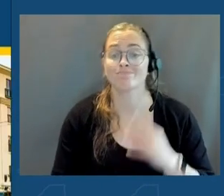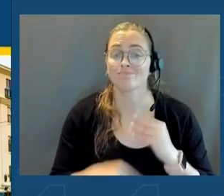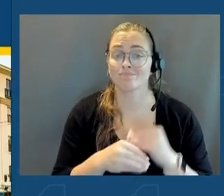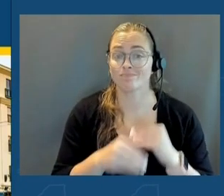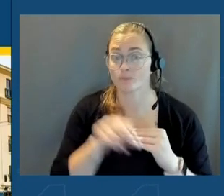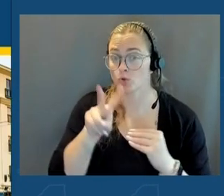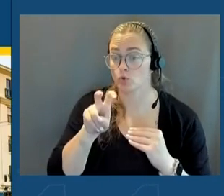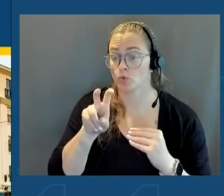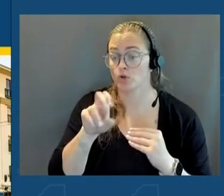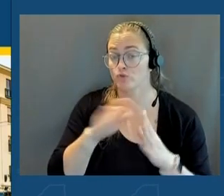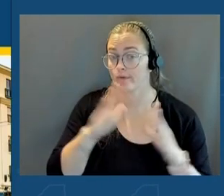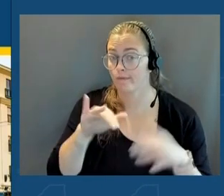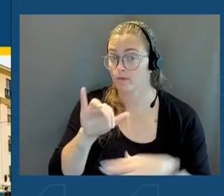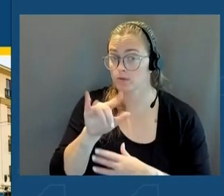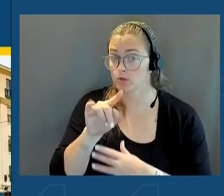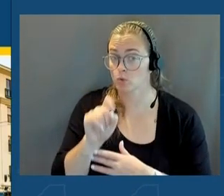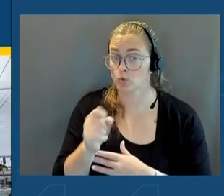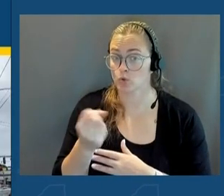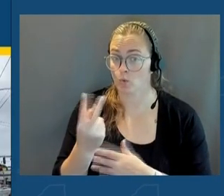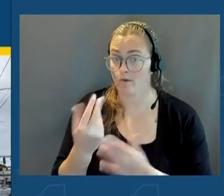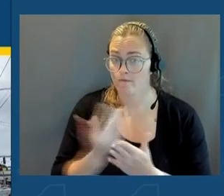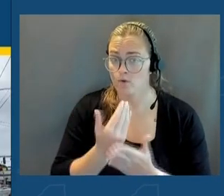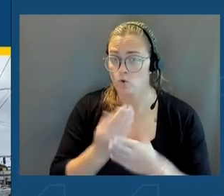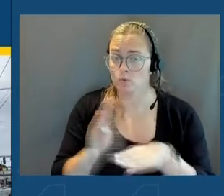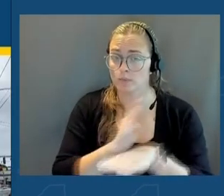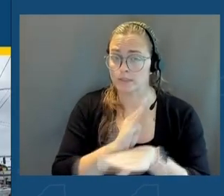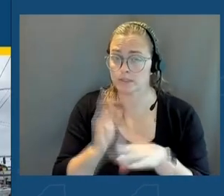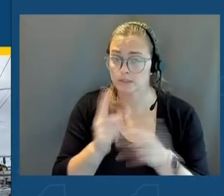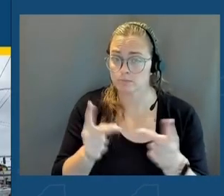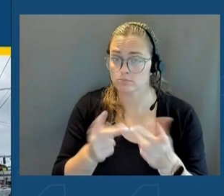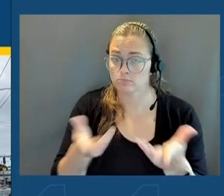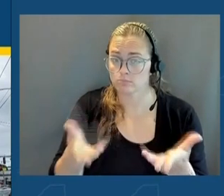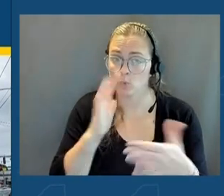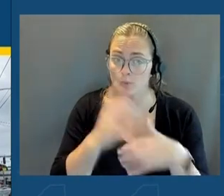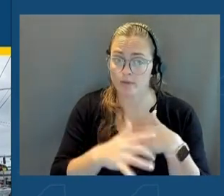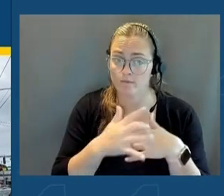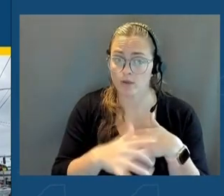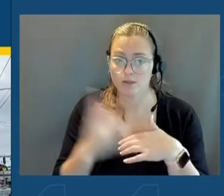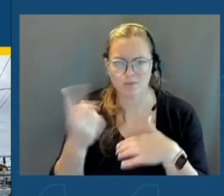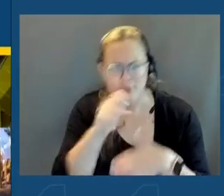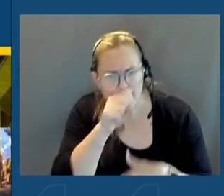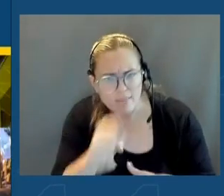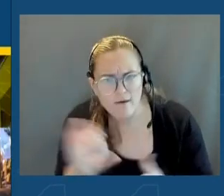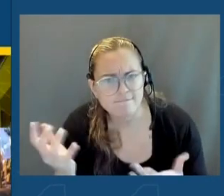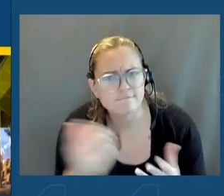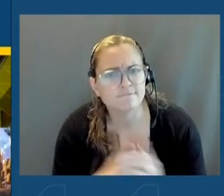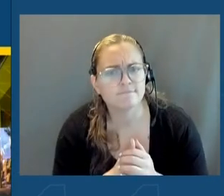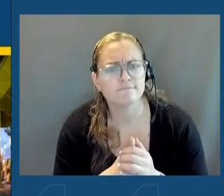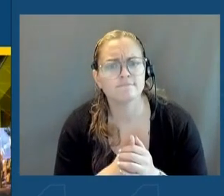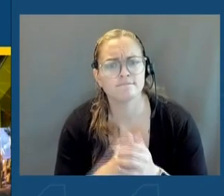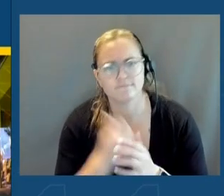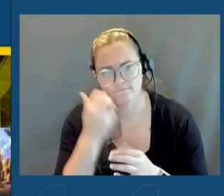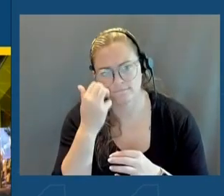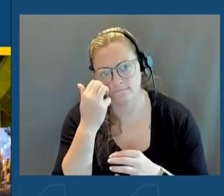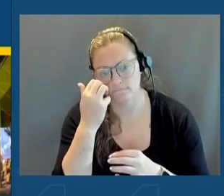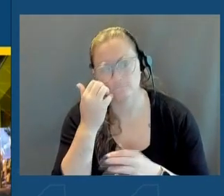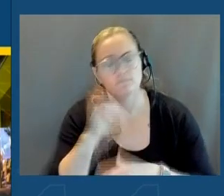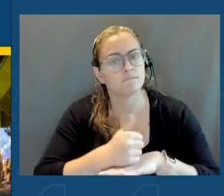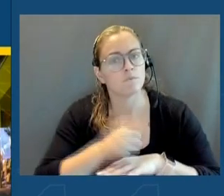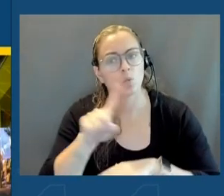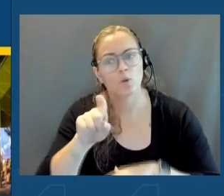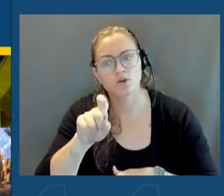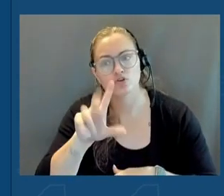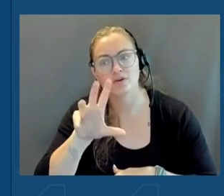units, to have 12 new commercial spaces, and something I love, we've created over 150